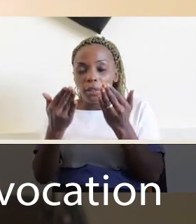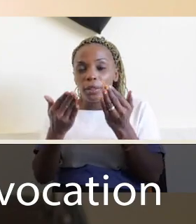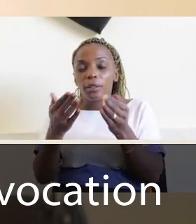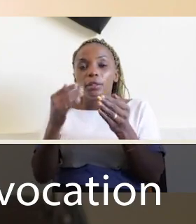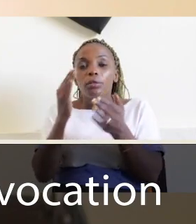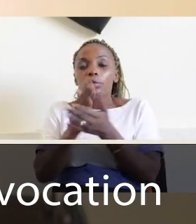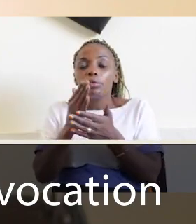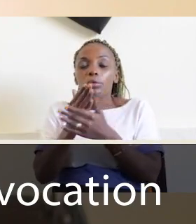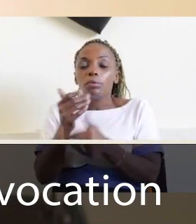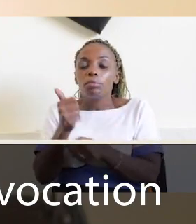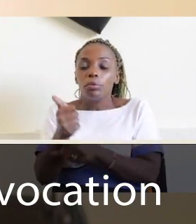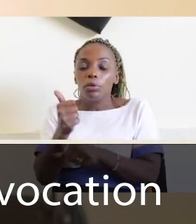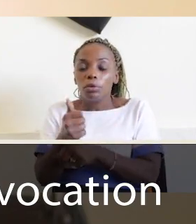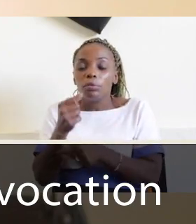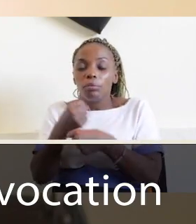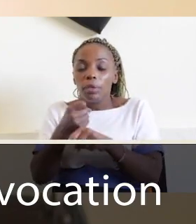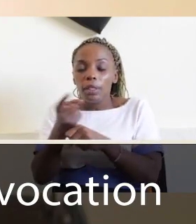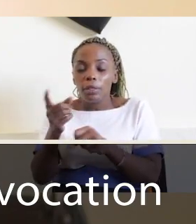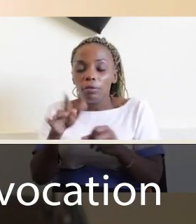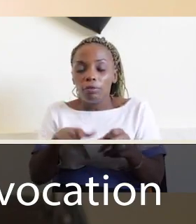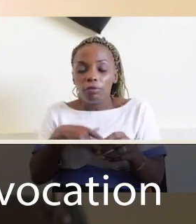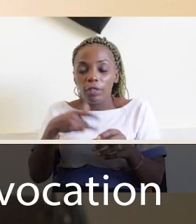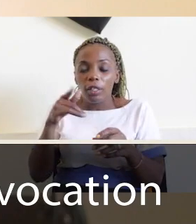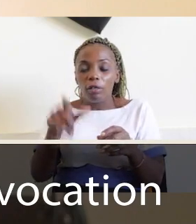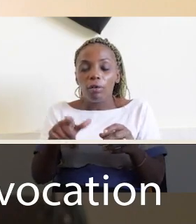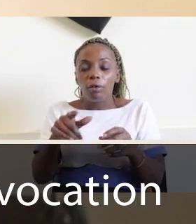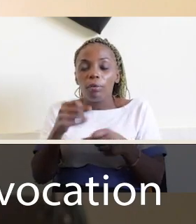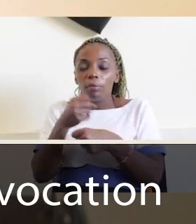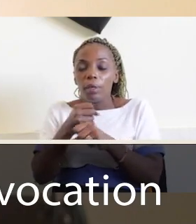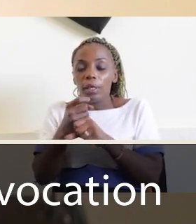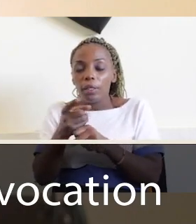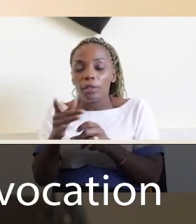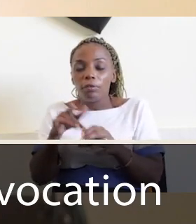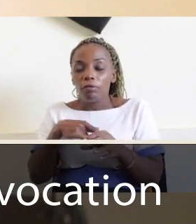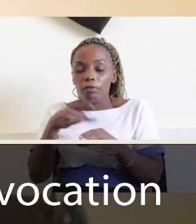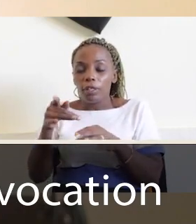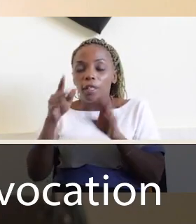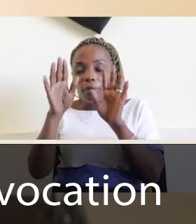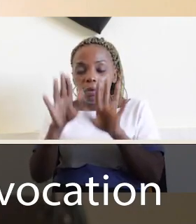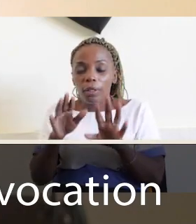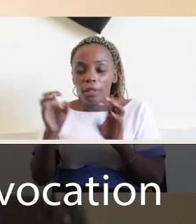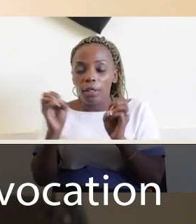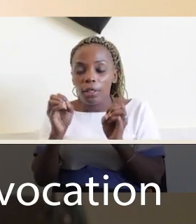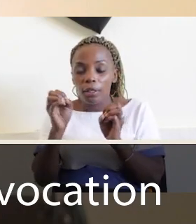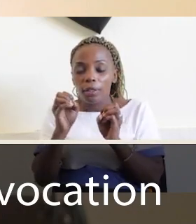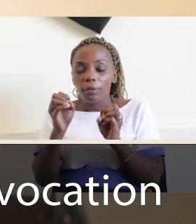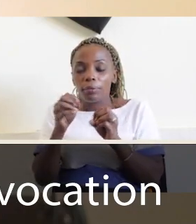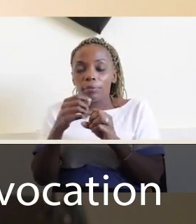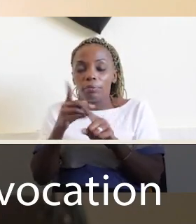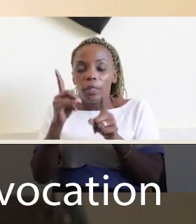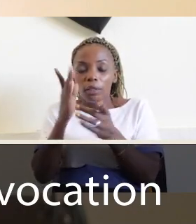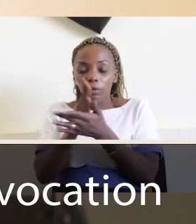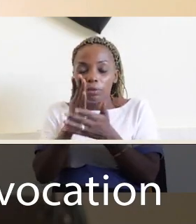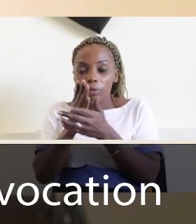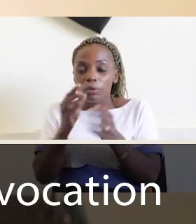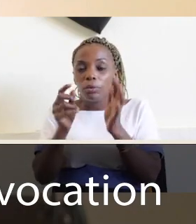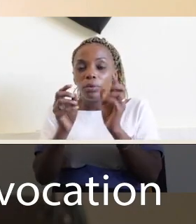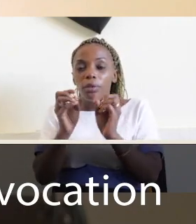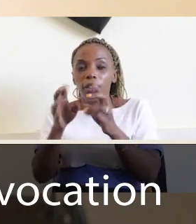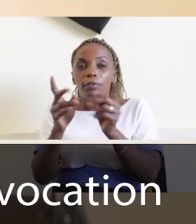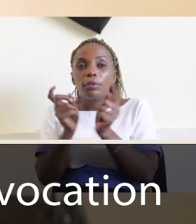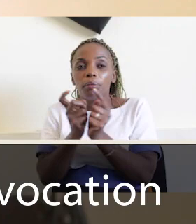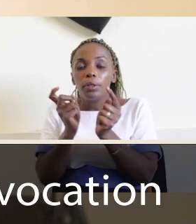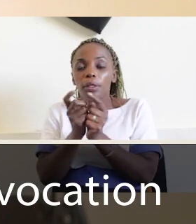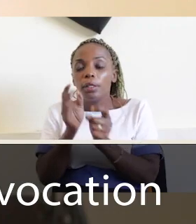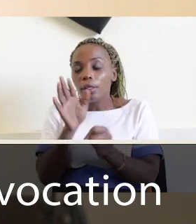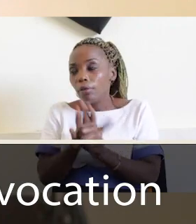her, making her to feel inferior, making her to feel that she's not important, provoking her to a lot of bitterness so